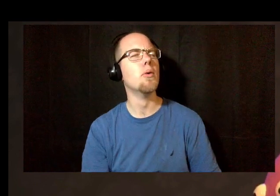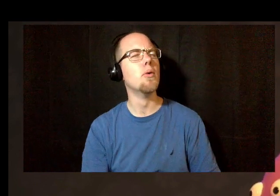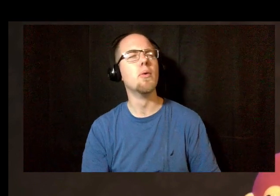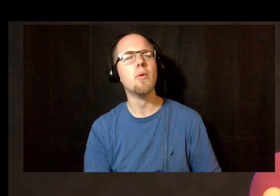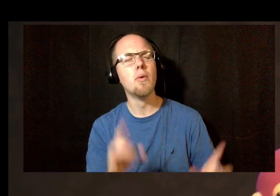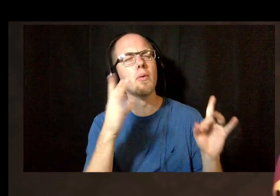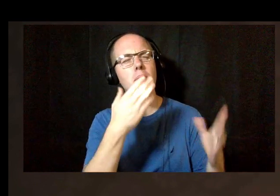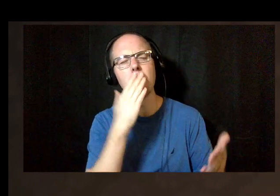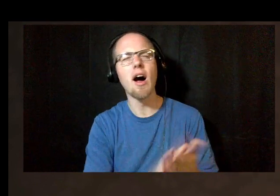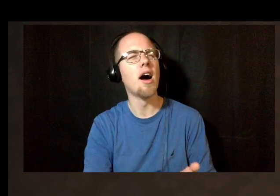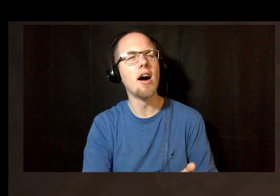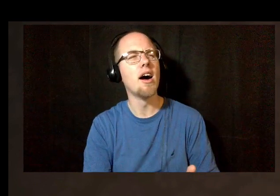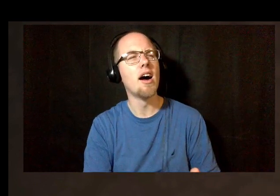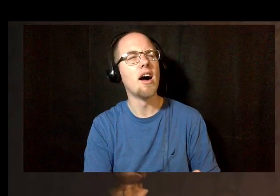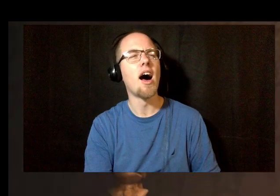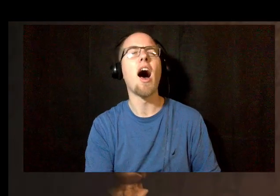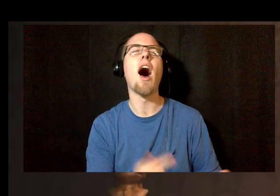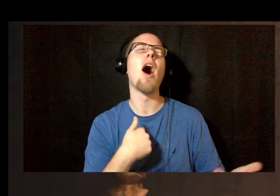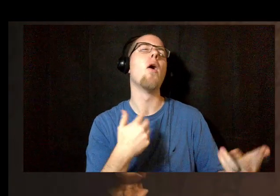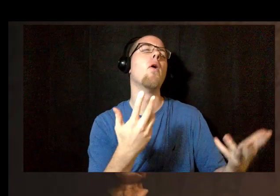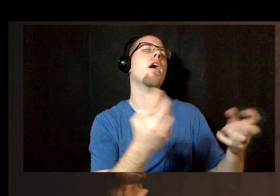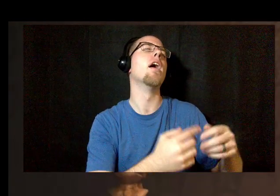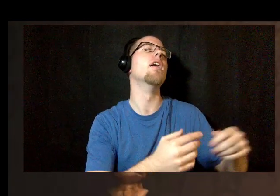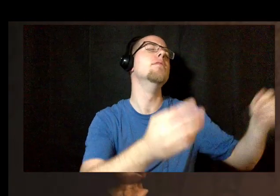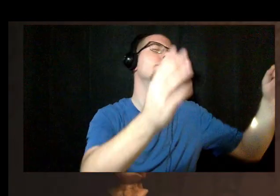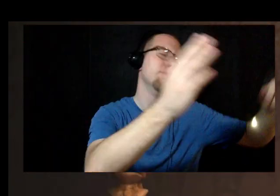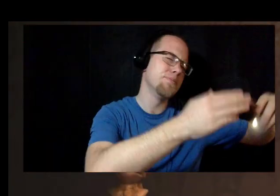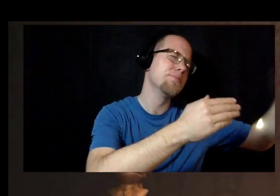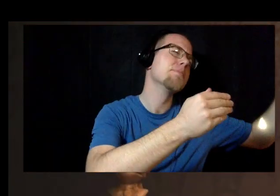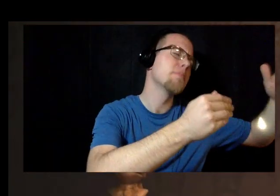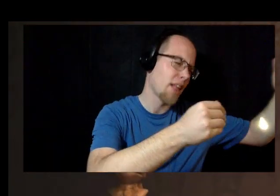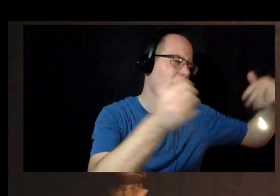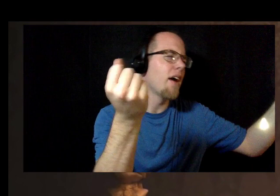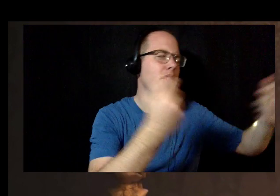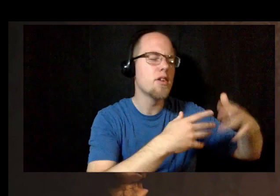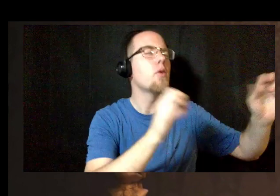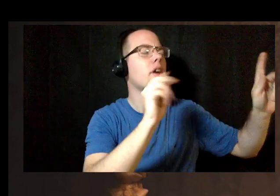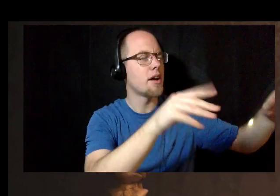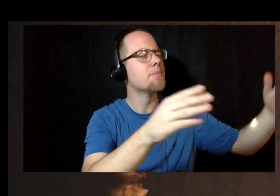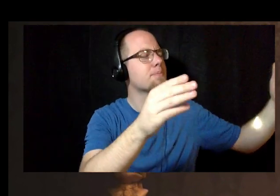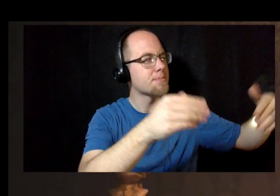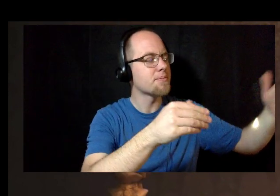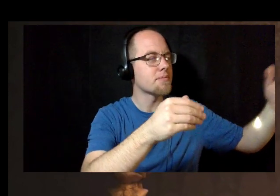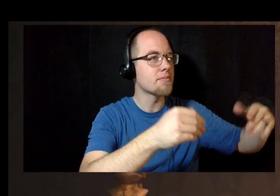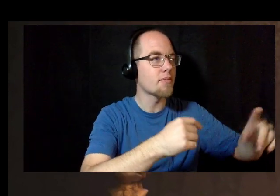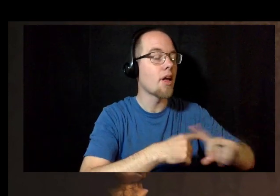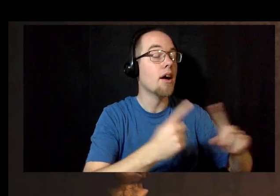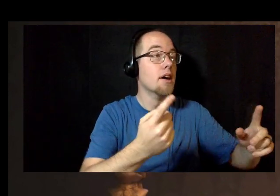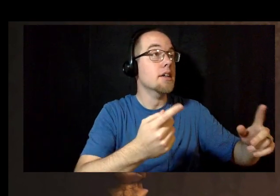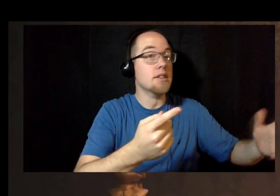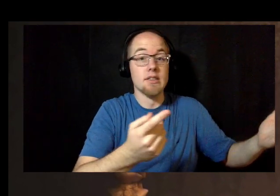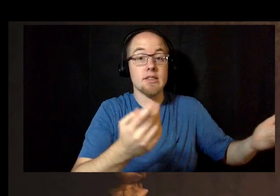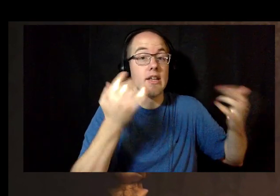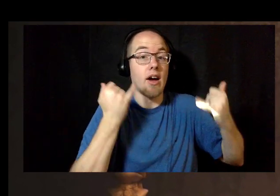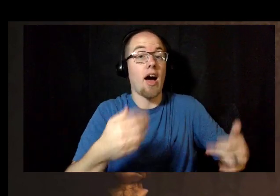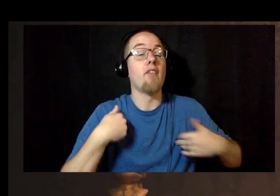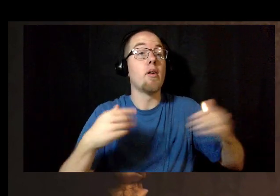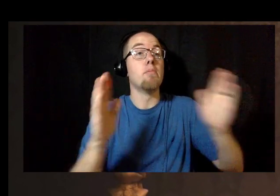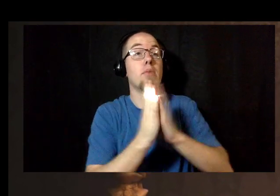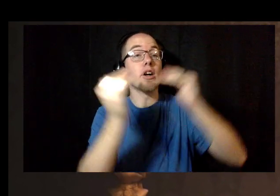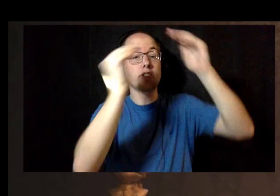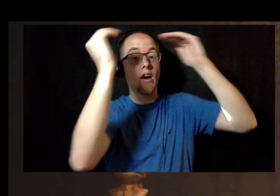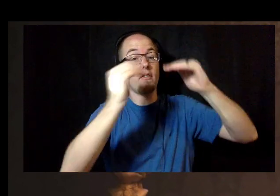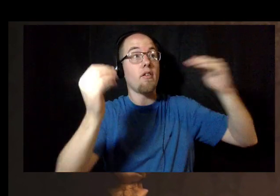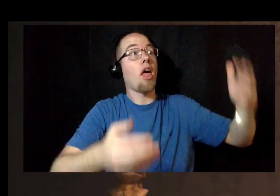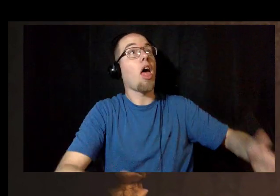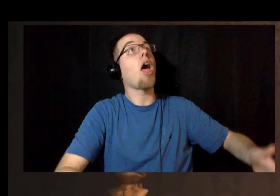horrible, and I just want to give him a big hug and say, everything's going to be all right, Morgan. but I am holding the full weight of a